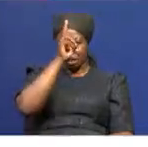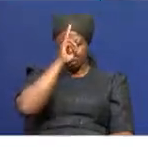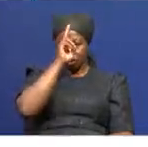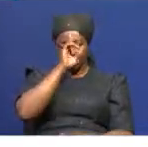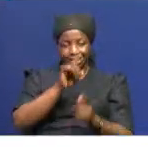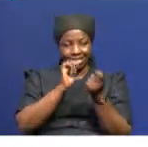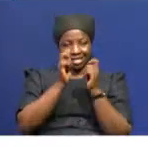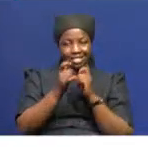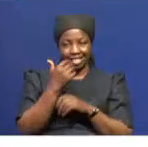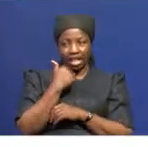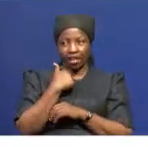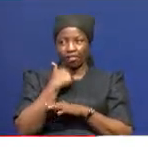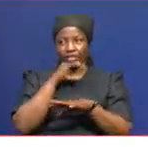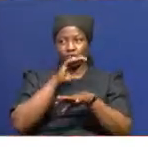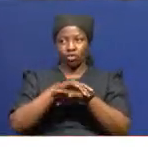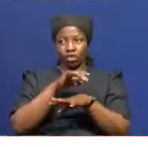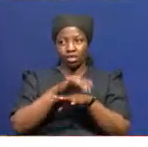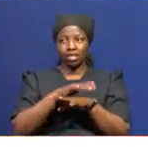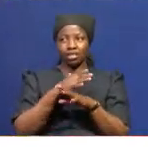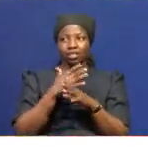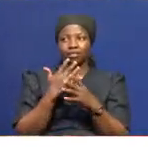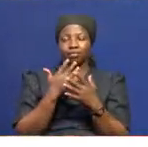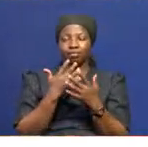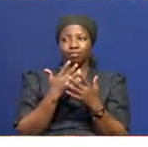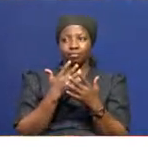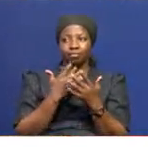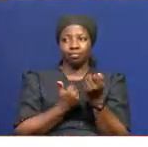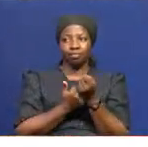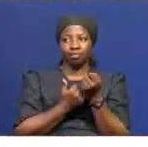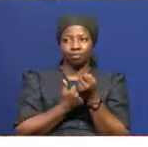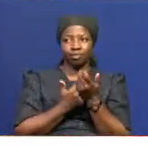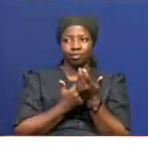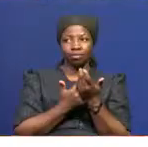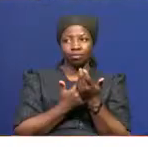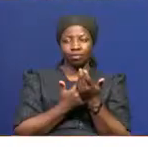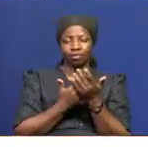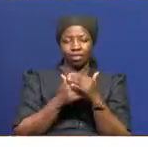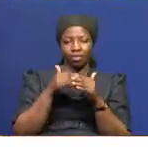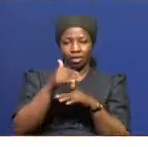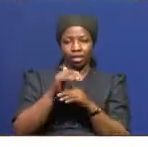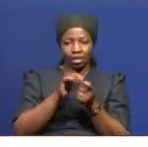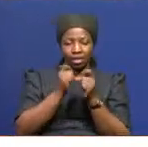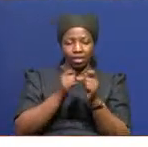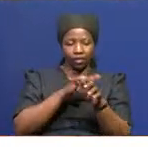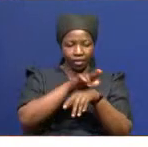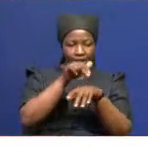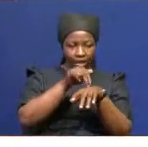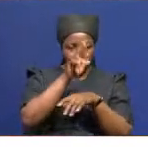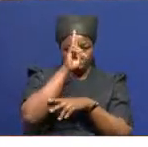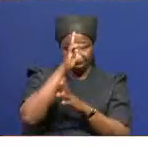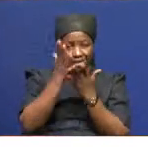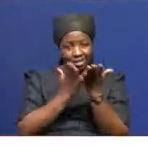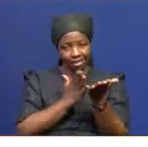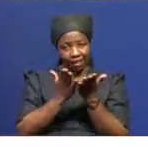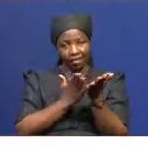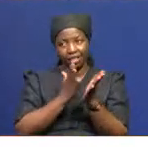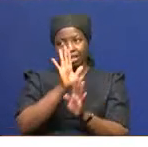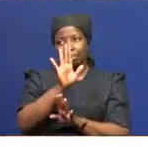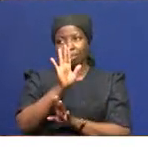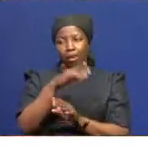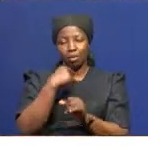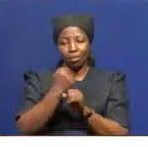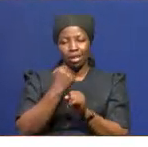momentum following the infusion of National Police Service, its objects and functions in the Constitution of